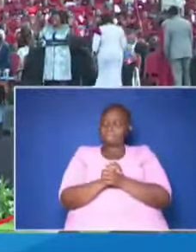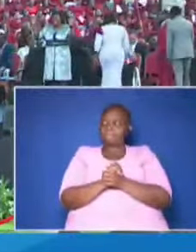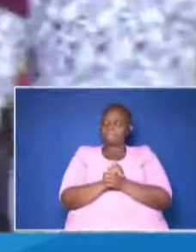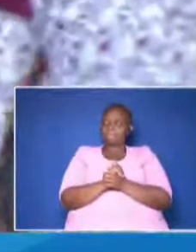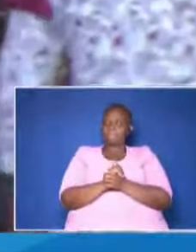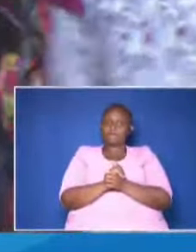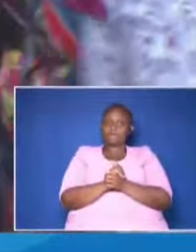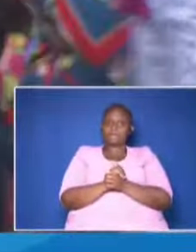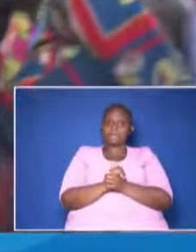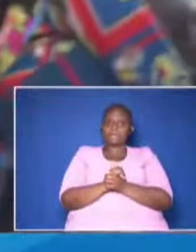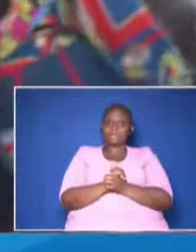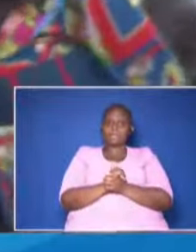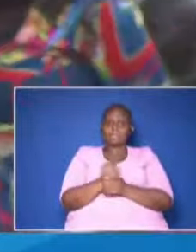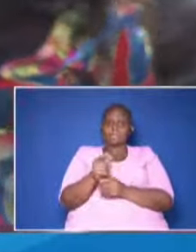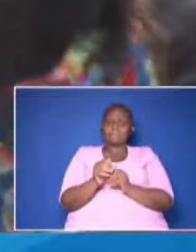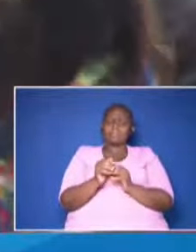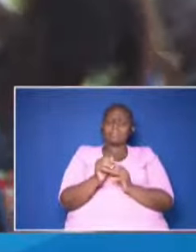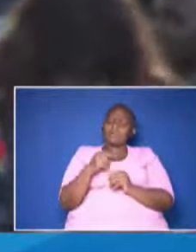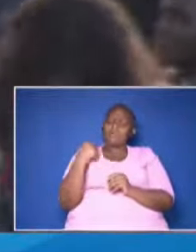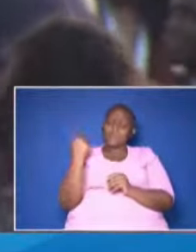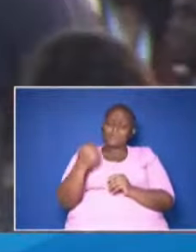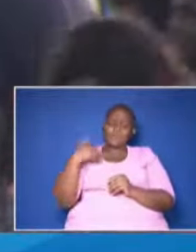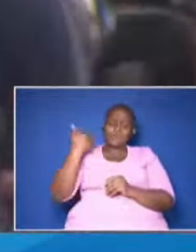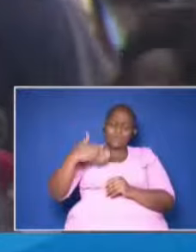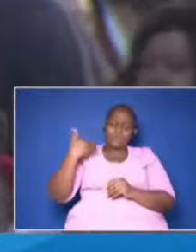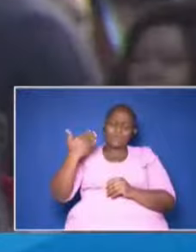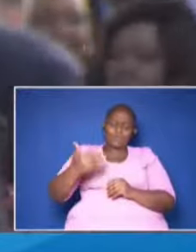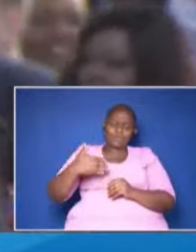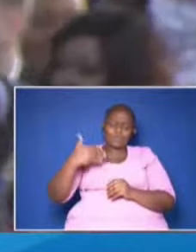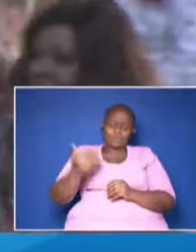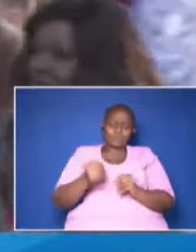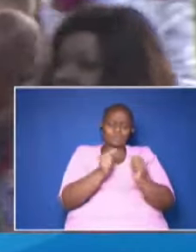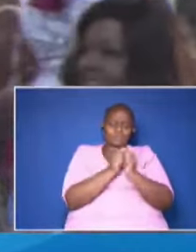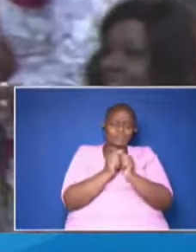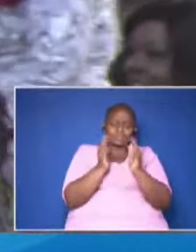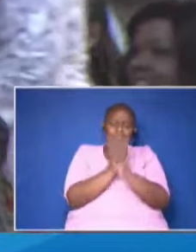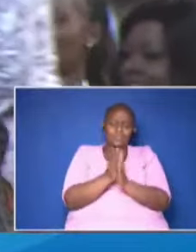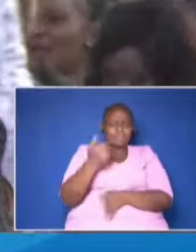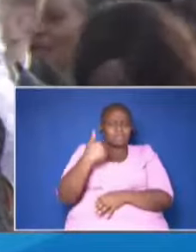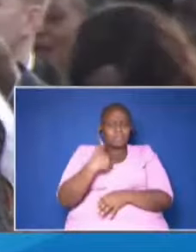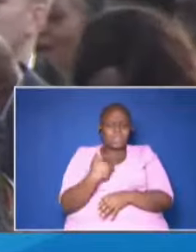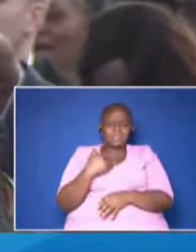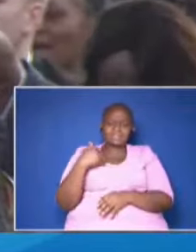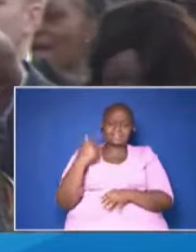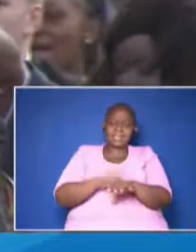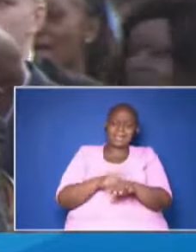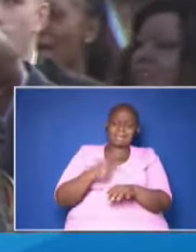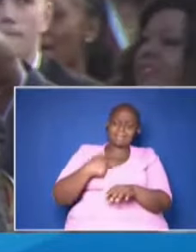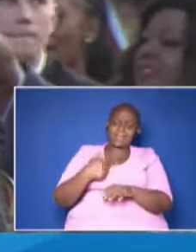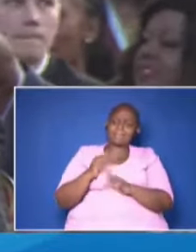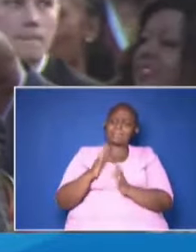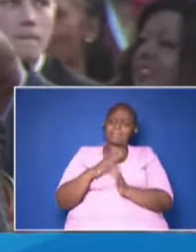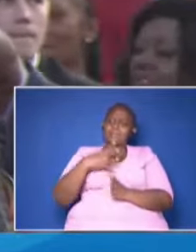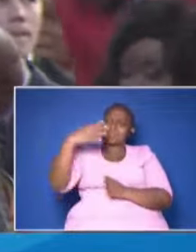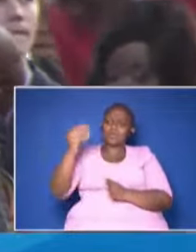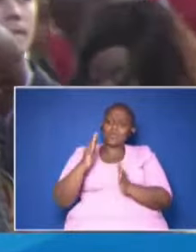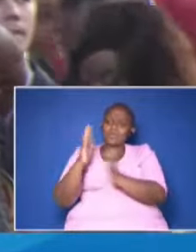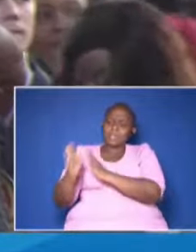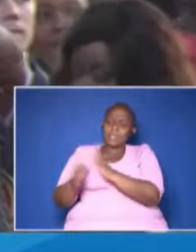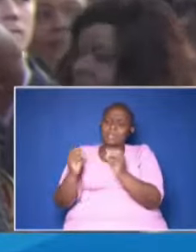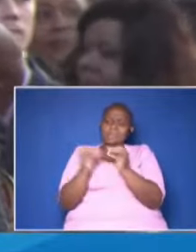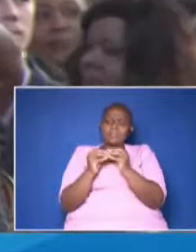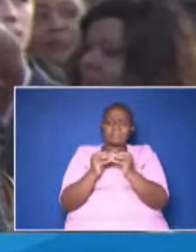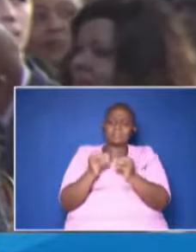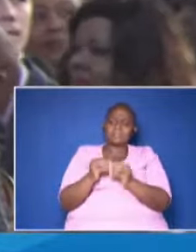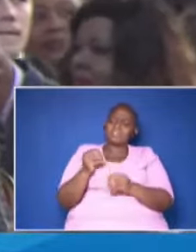Lucy she stood with me every day I left her in the night to go and do these meetings every day and